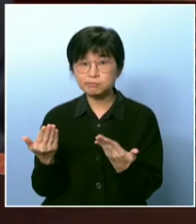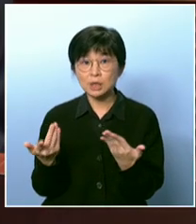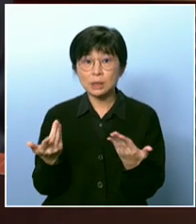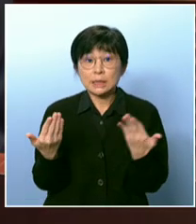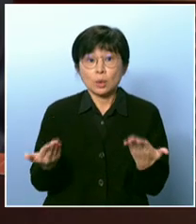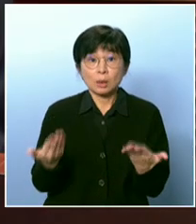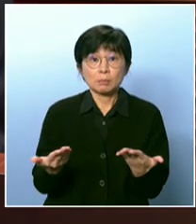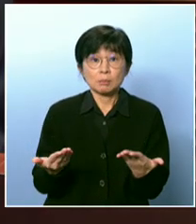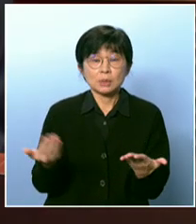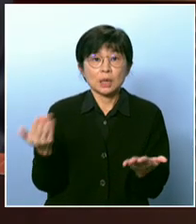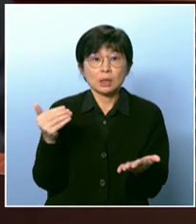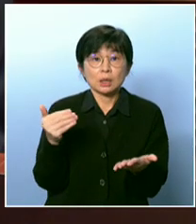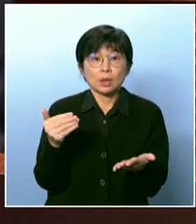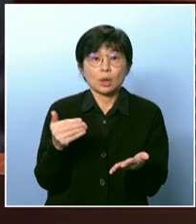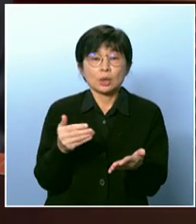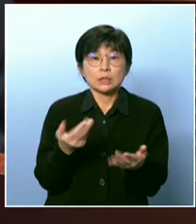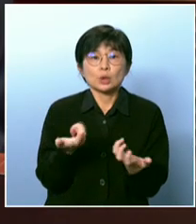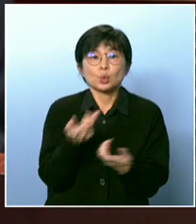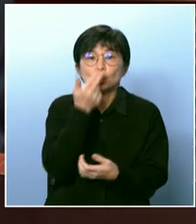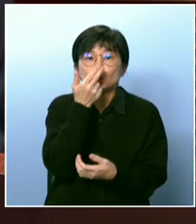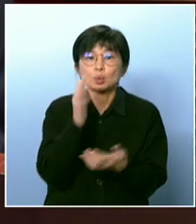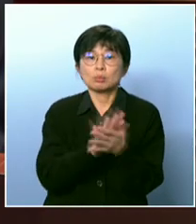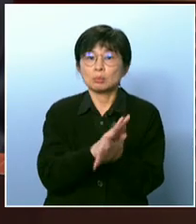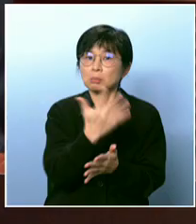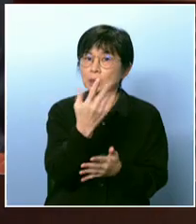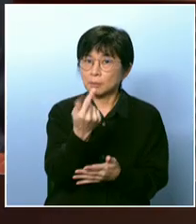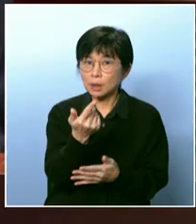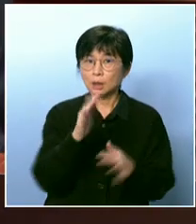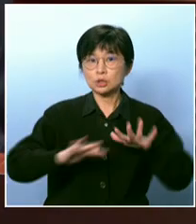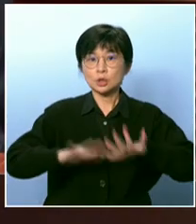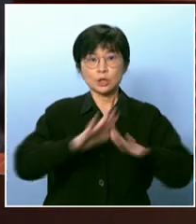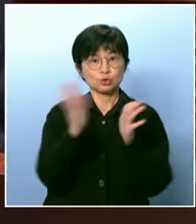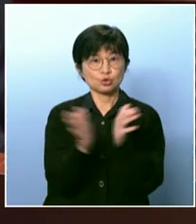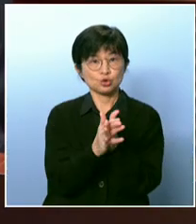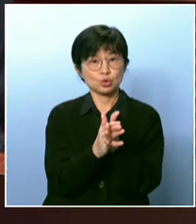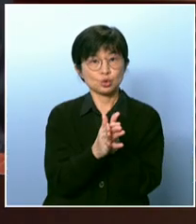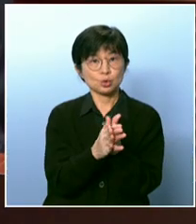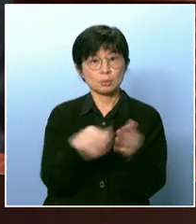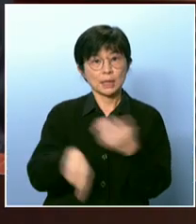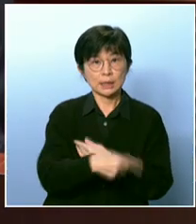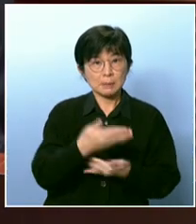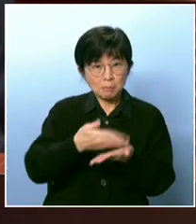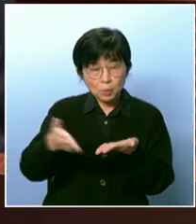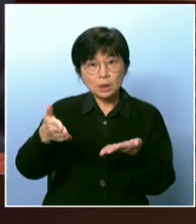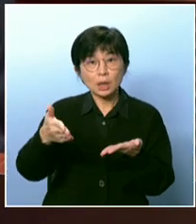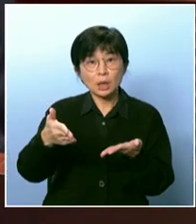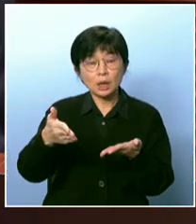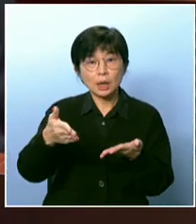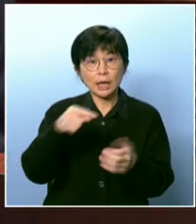construction? So when you talk about 5.5 years today,